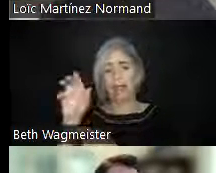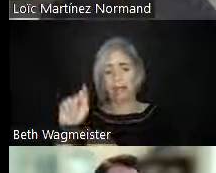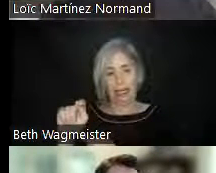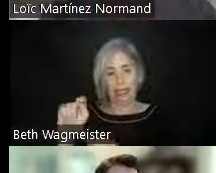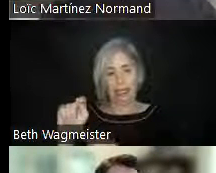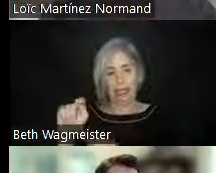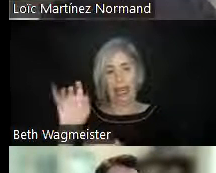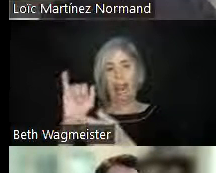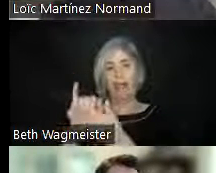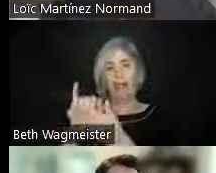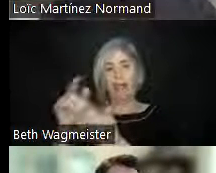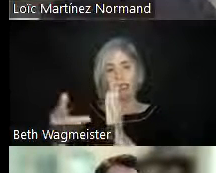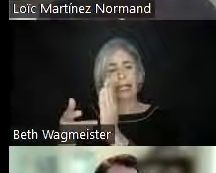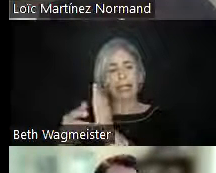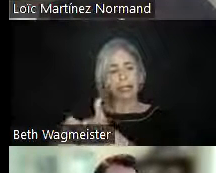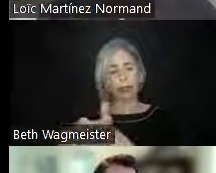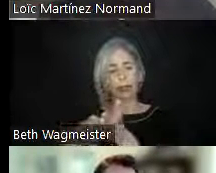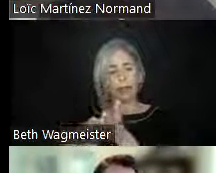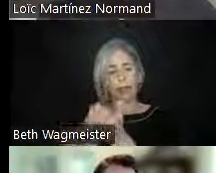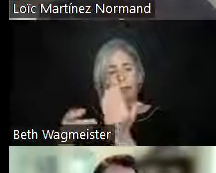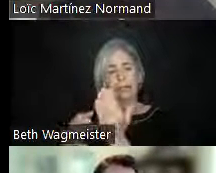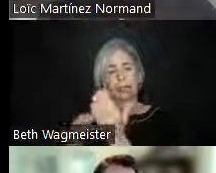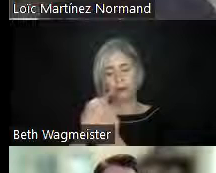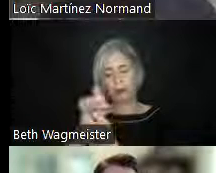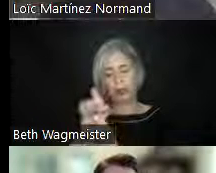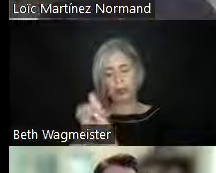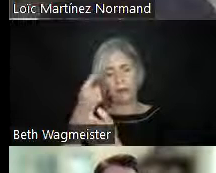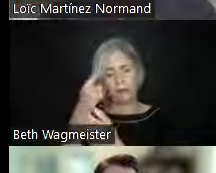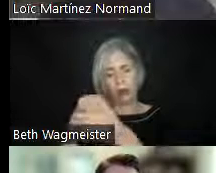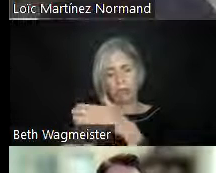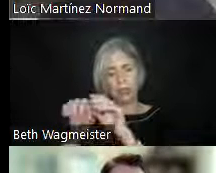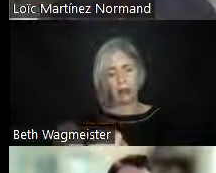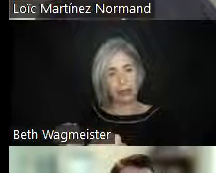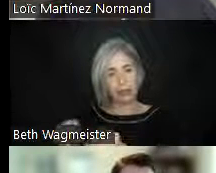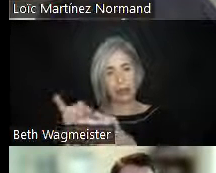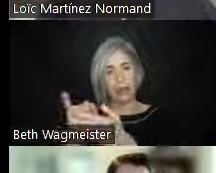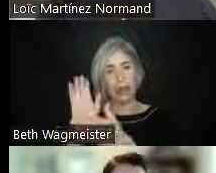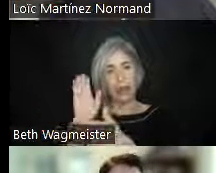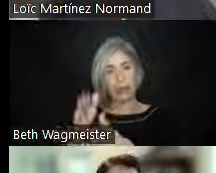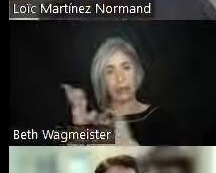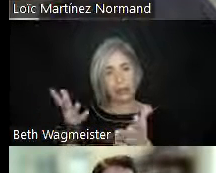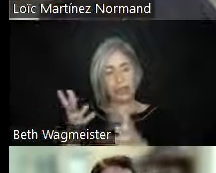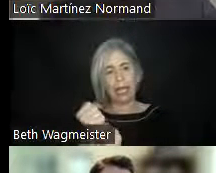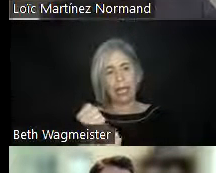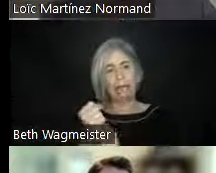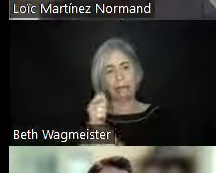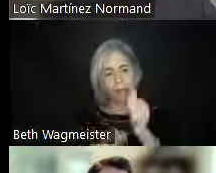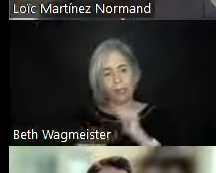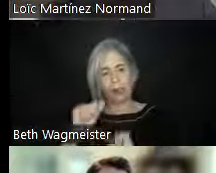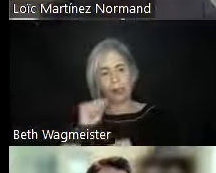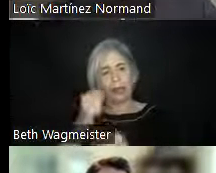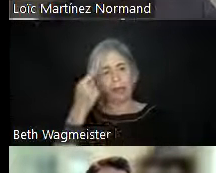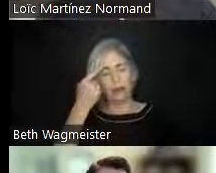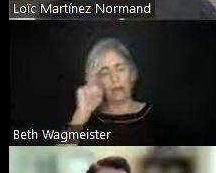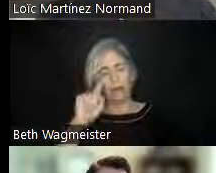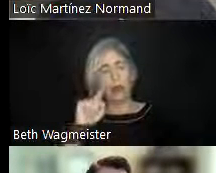we have technical requirements, technical specifications for accessibility that will be presumed conformance for